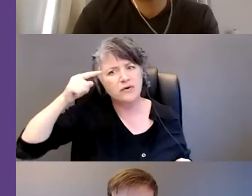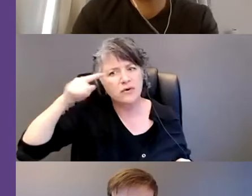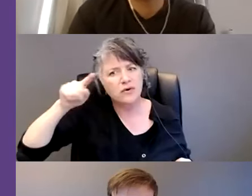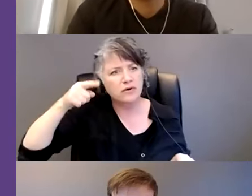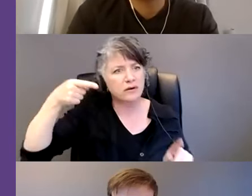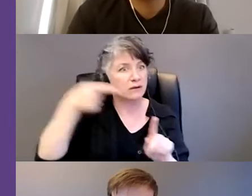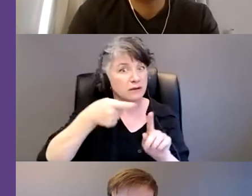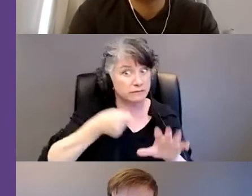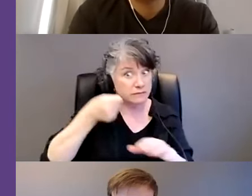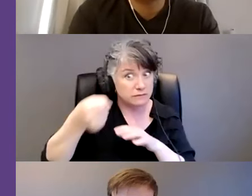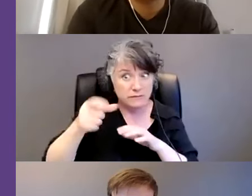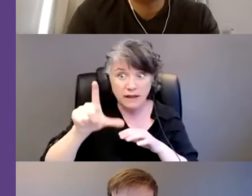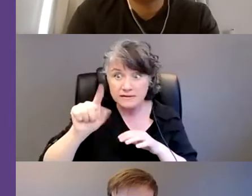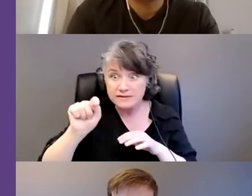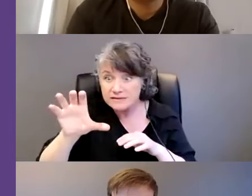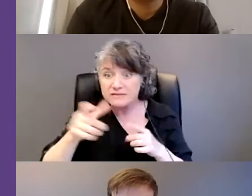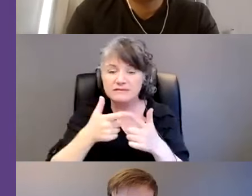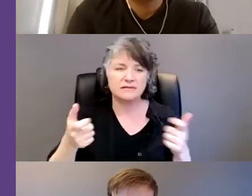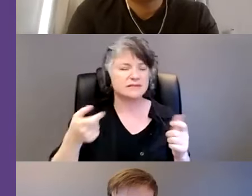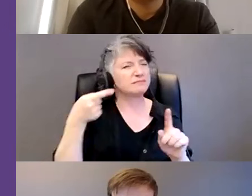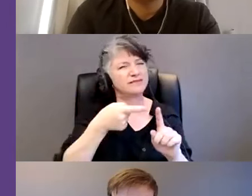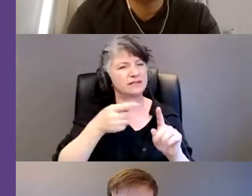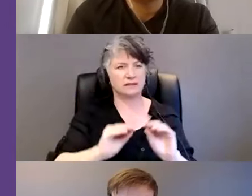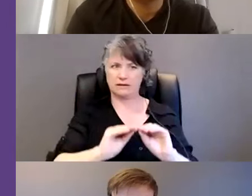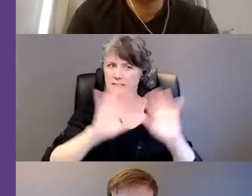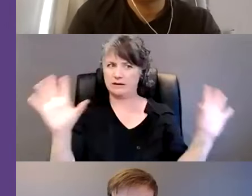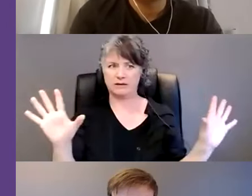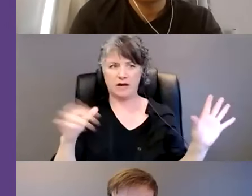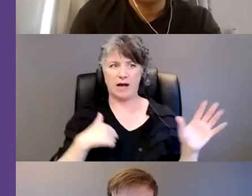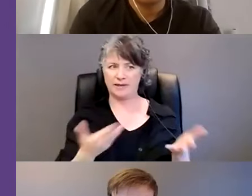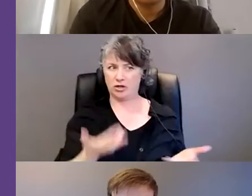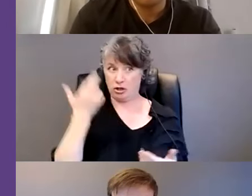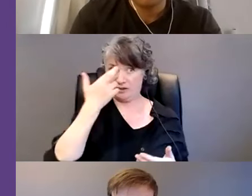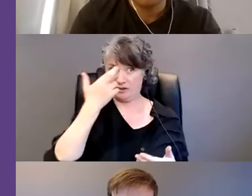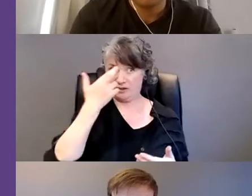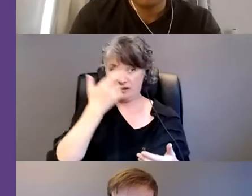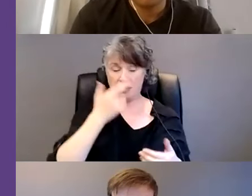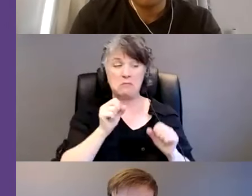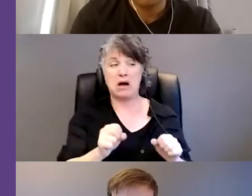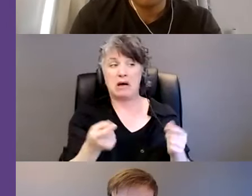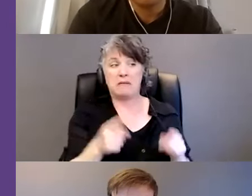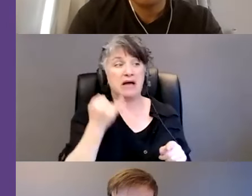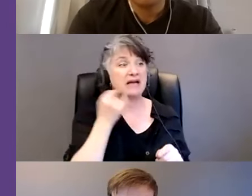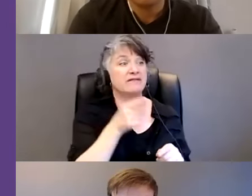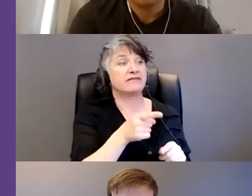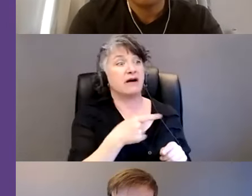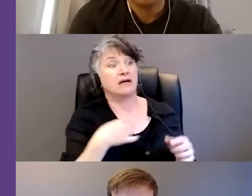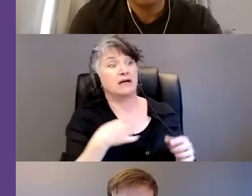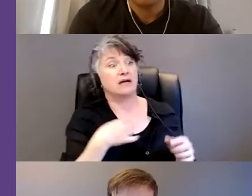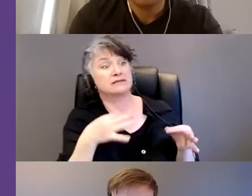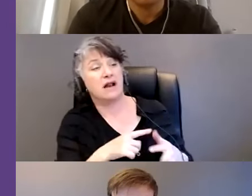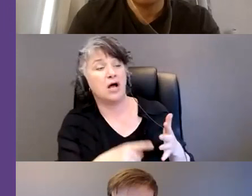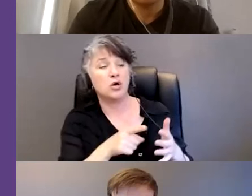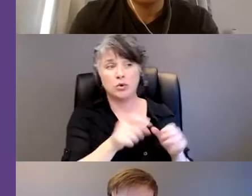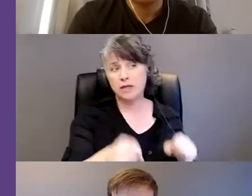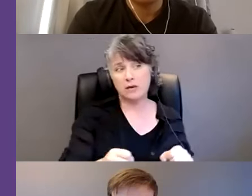very specific and explicit. I'm here for this. These are the potential outcomes. You have the right to refuse. And will they